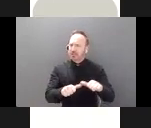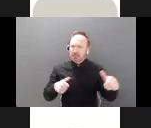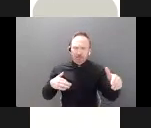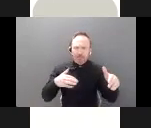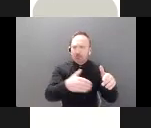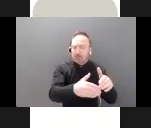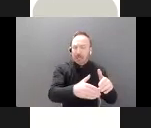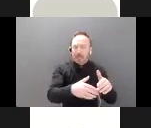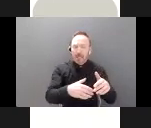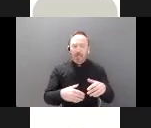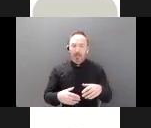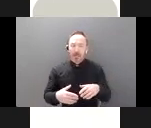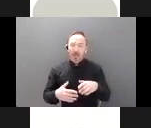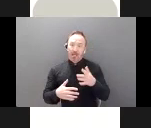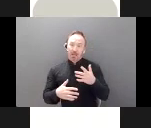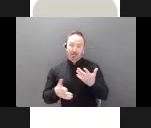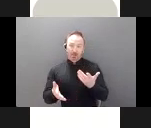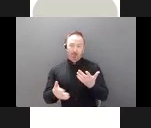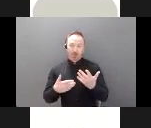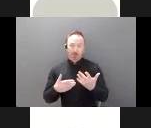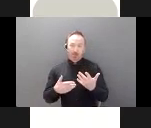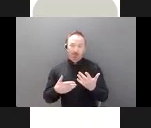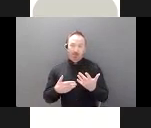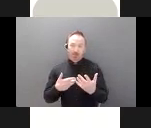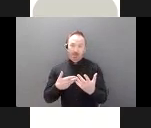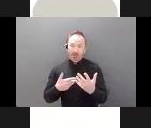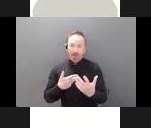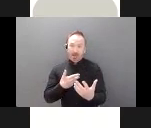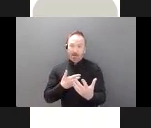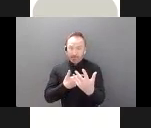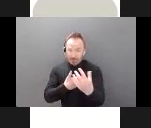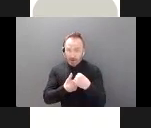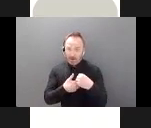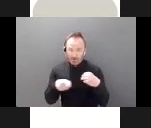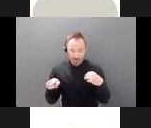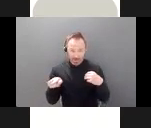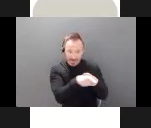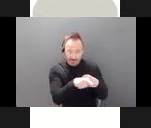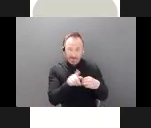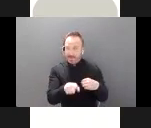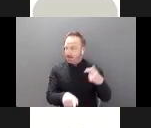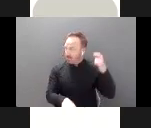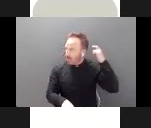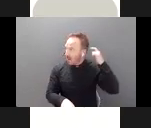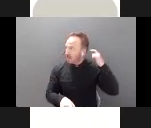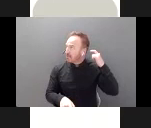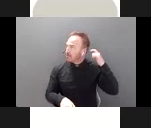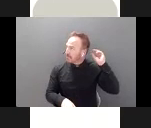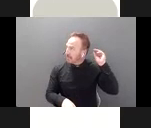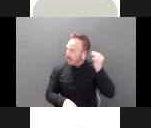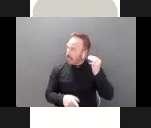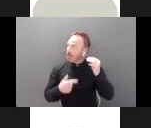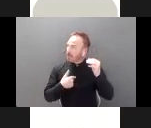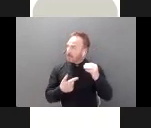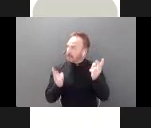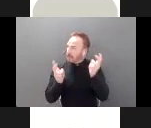stock in the participants' minds that, hey, I really would like to have this resolved. It's important to me that it's going